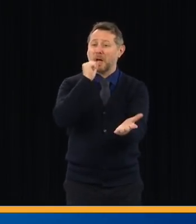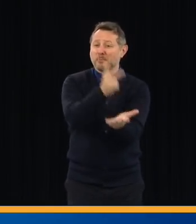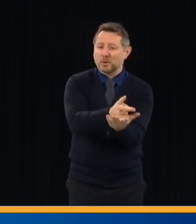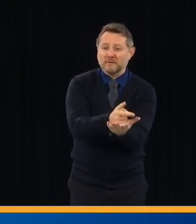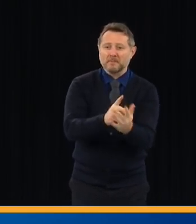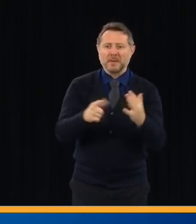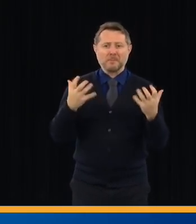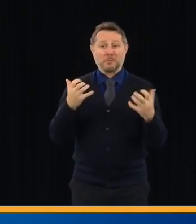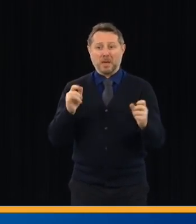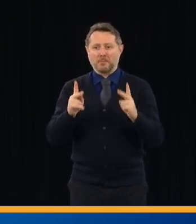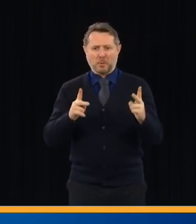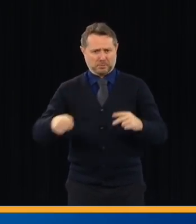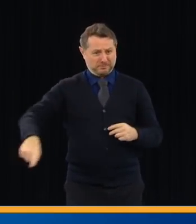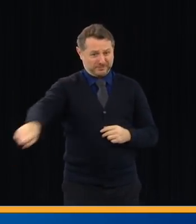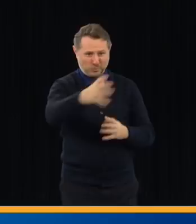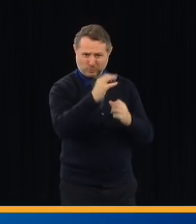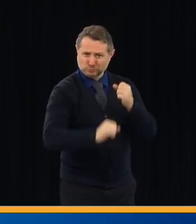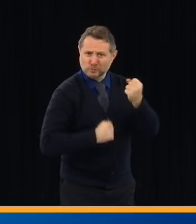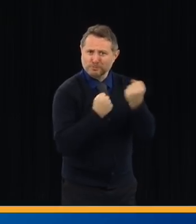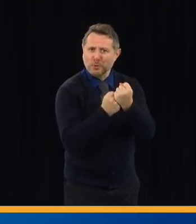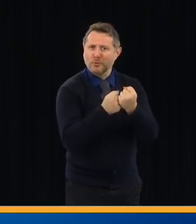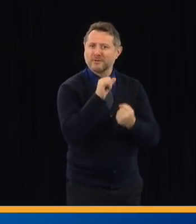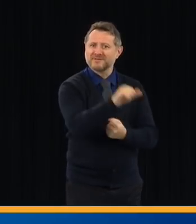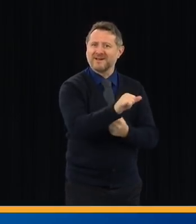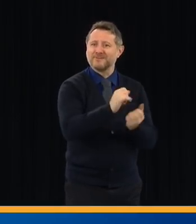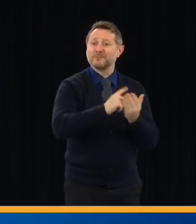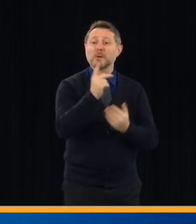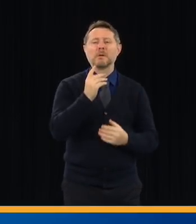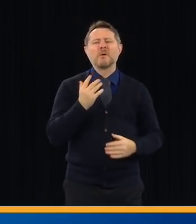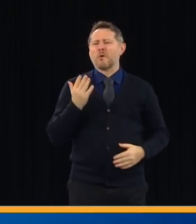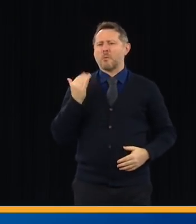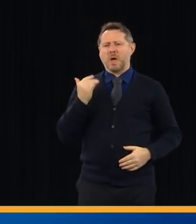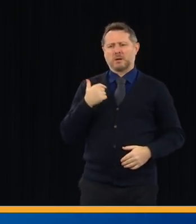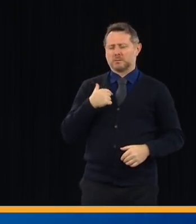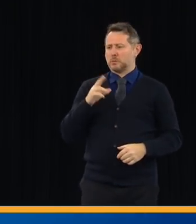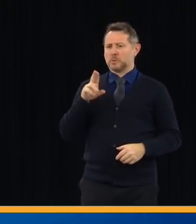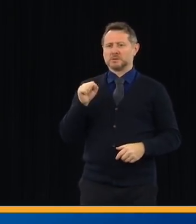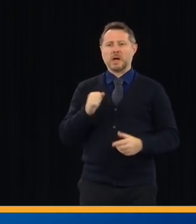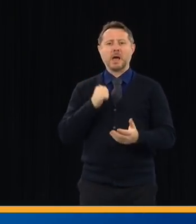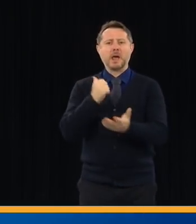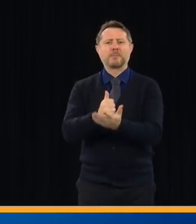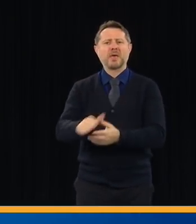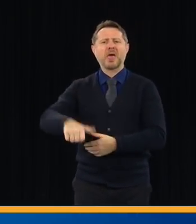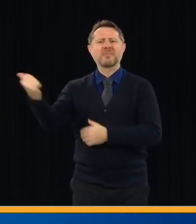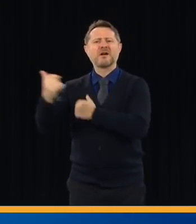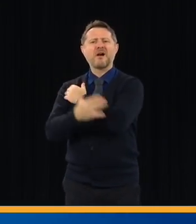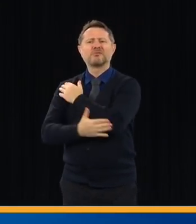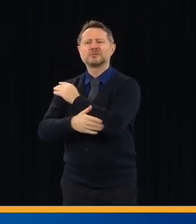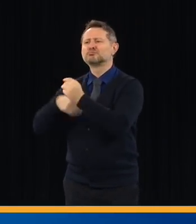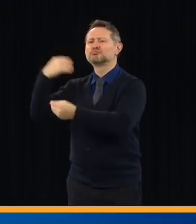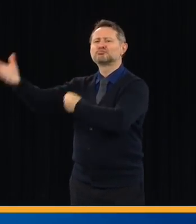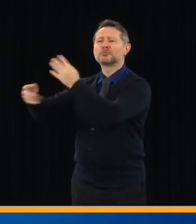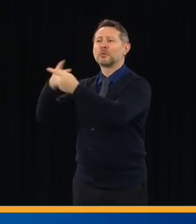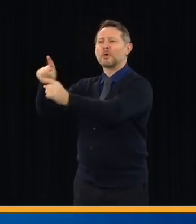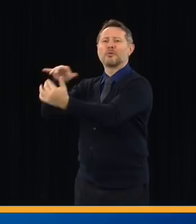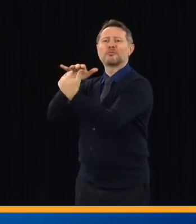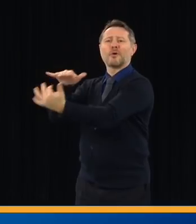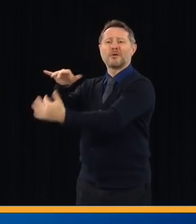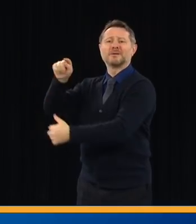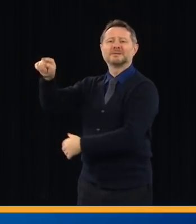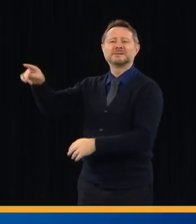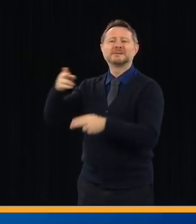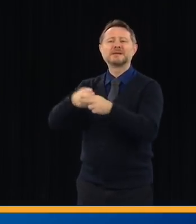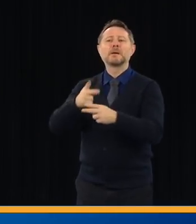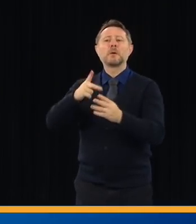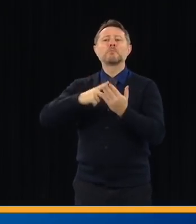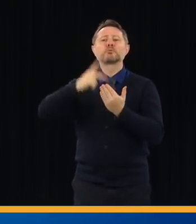public. Why would this country help another country fight its war? And that was the Lend-Lease program. And